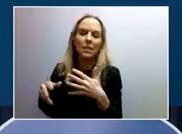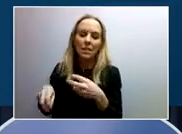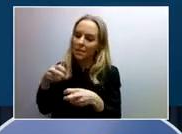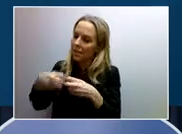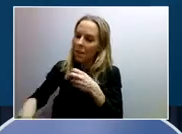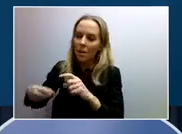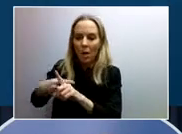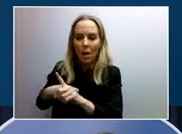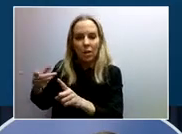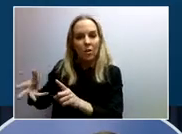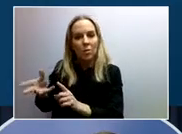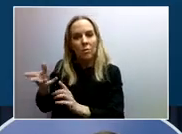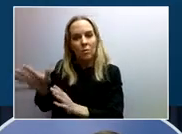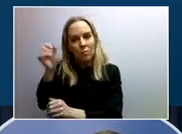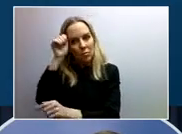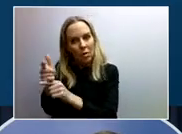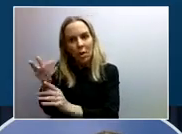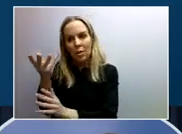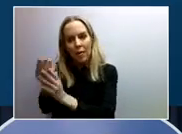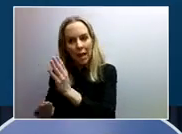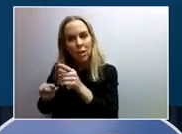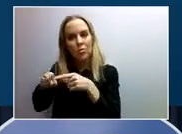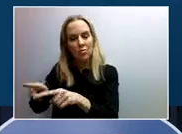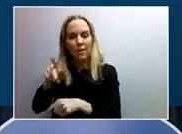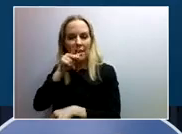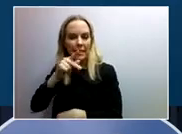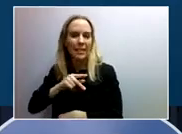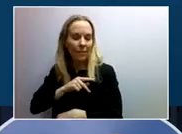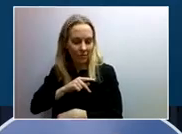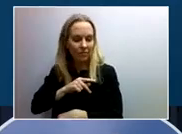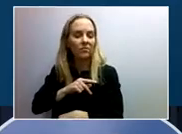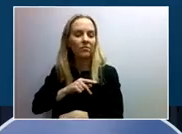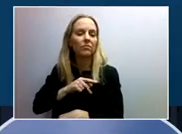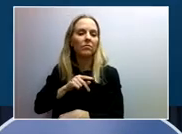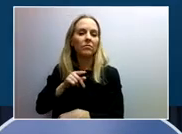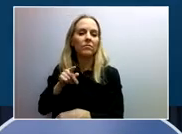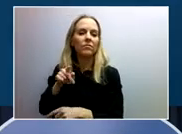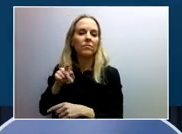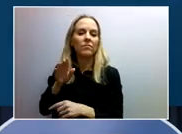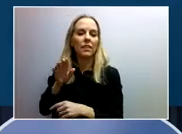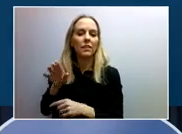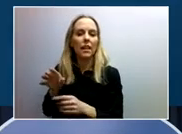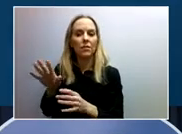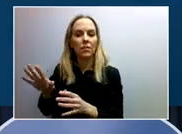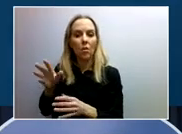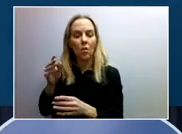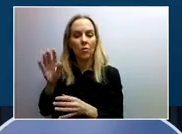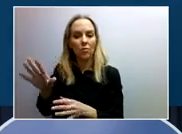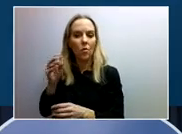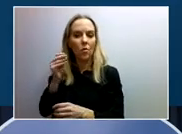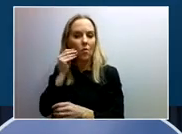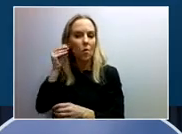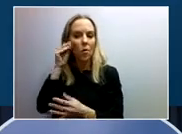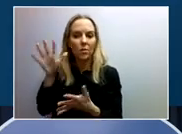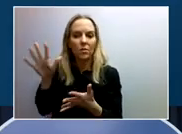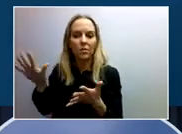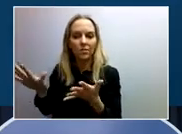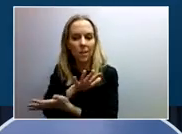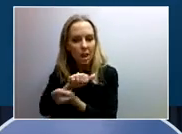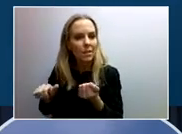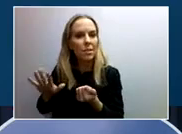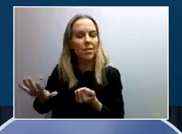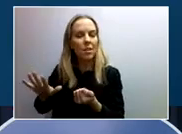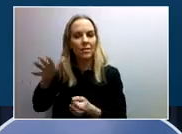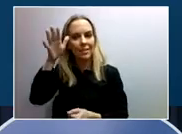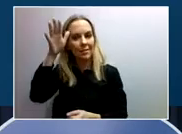brother around Thanksgiving, and then they lost their home. Their dad is a law enforcement officer in